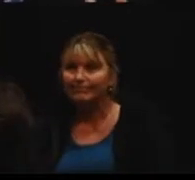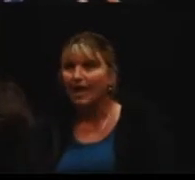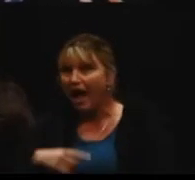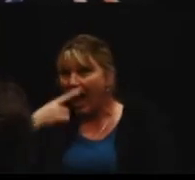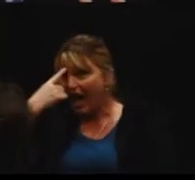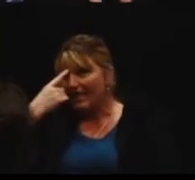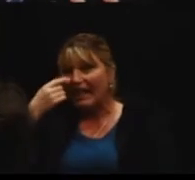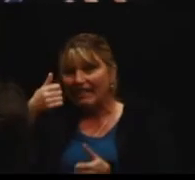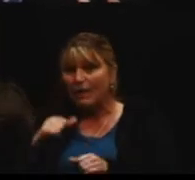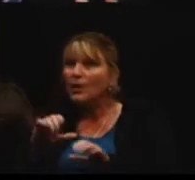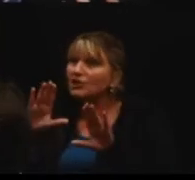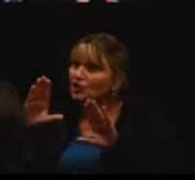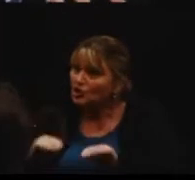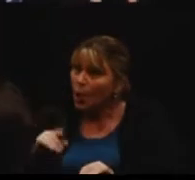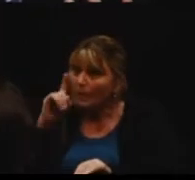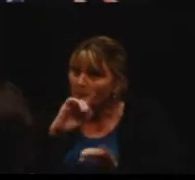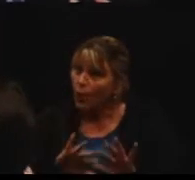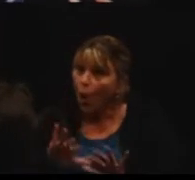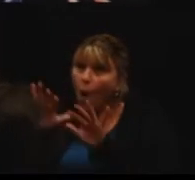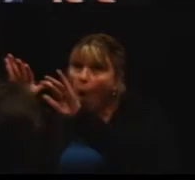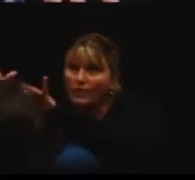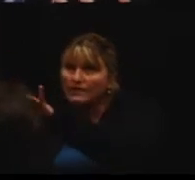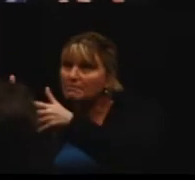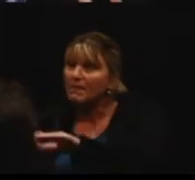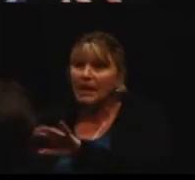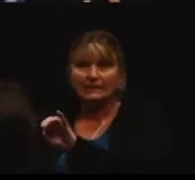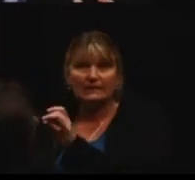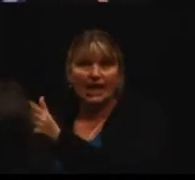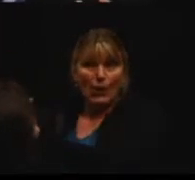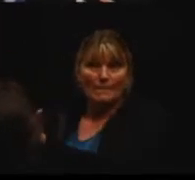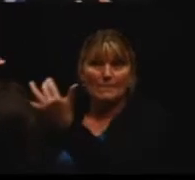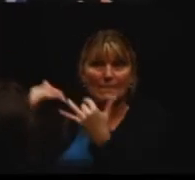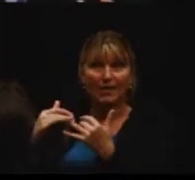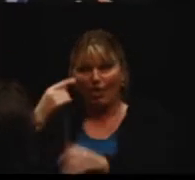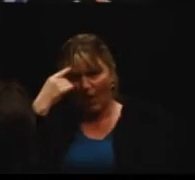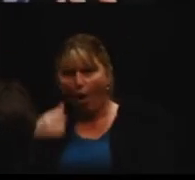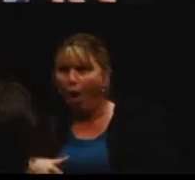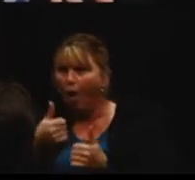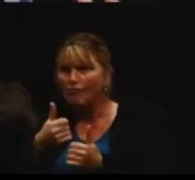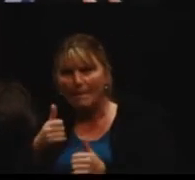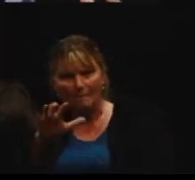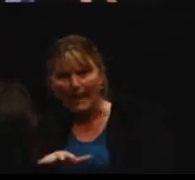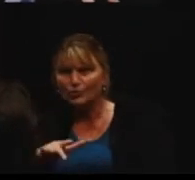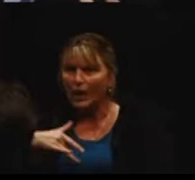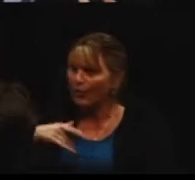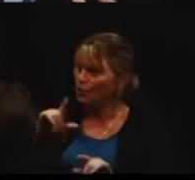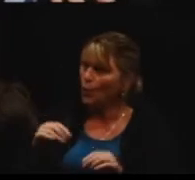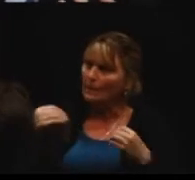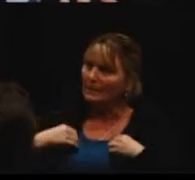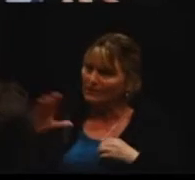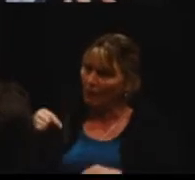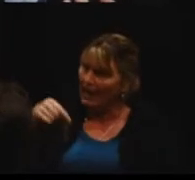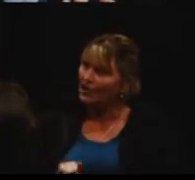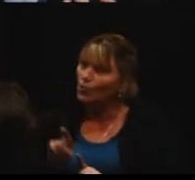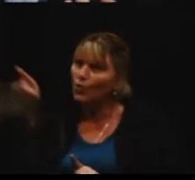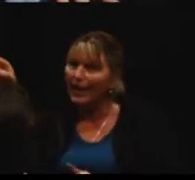stop the drift, but we could even reverse the drift, because New Zealand can be seen as a great place to live and do business from. And I think that if we don't do that, then we do